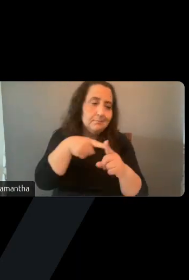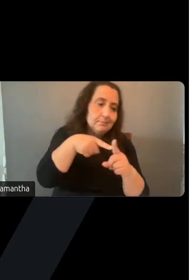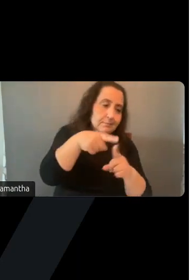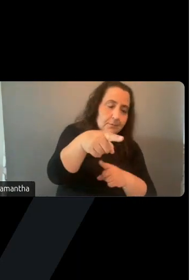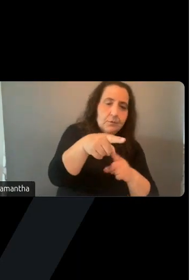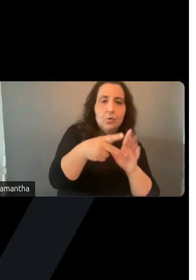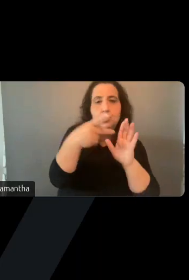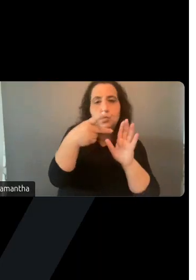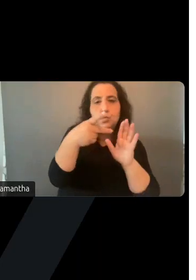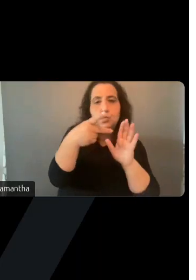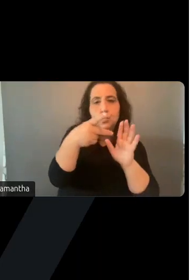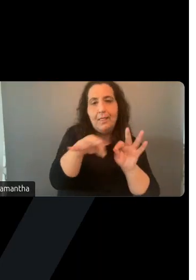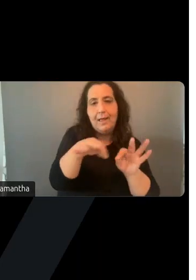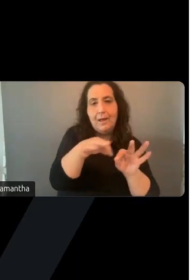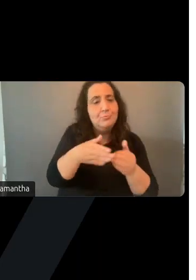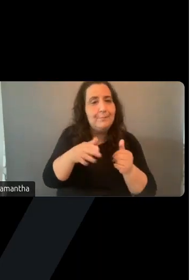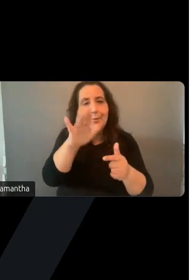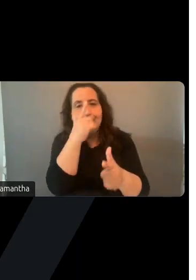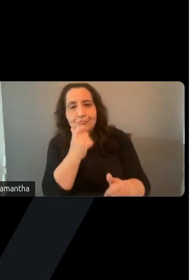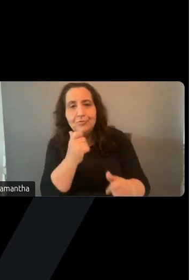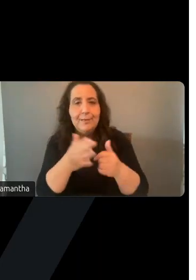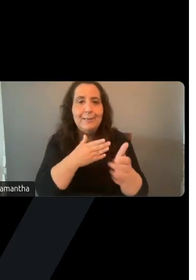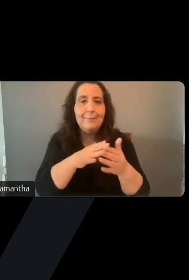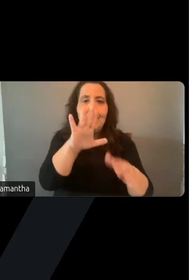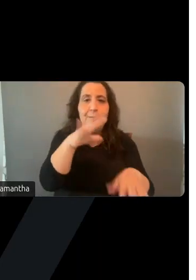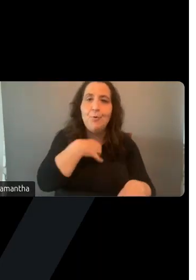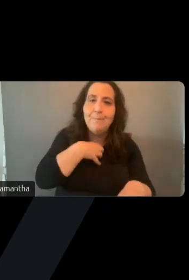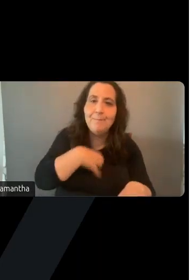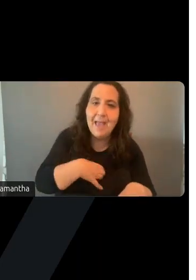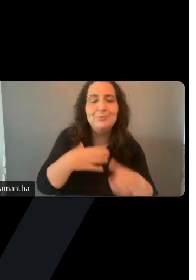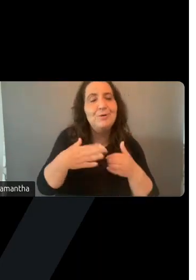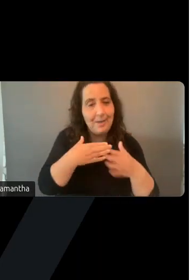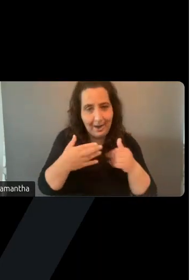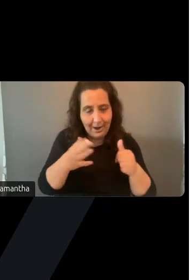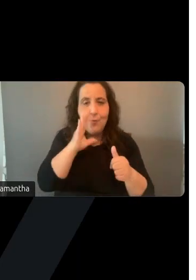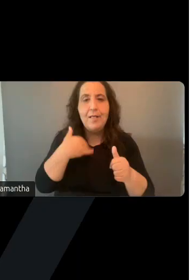your interest or passion may be, there is a school for you.